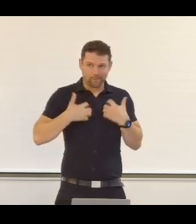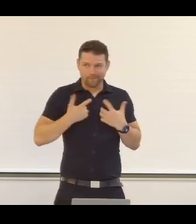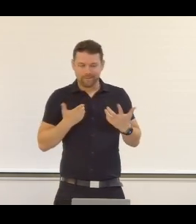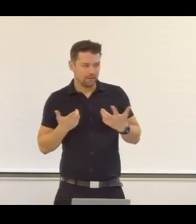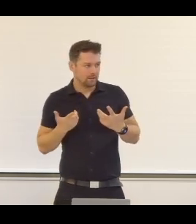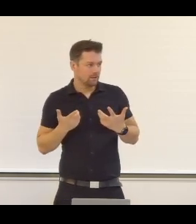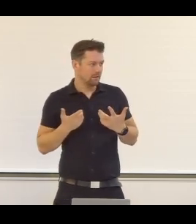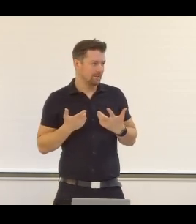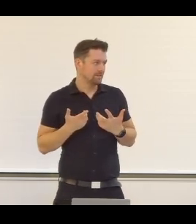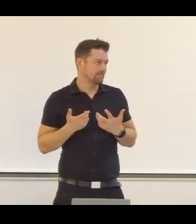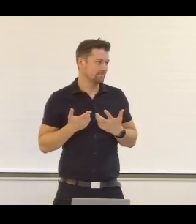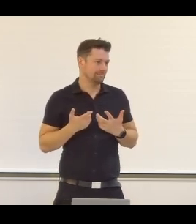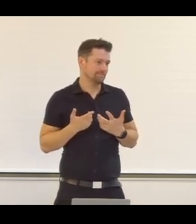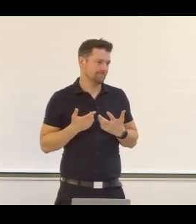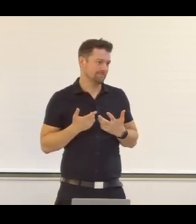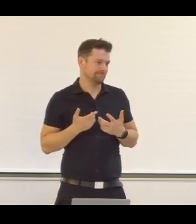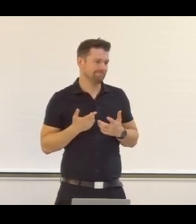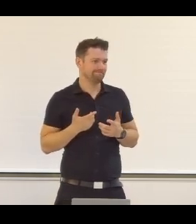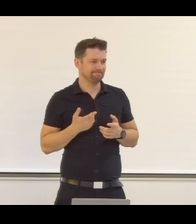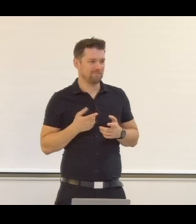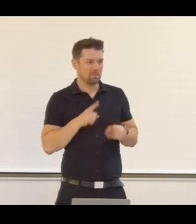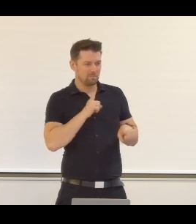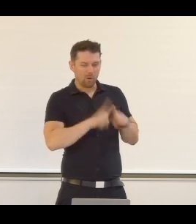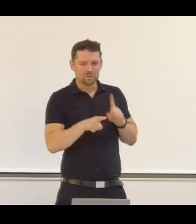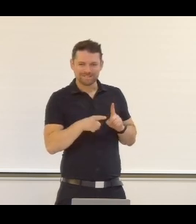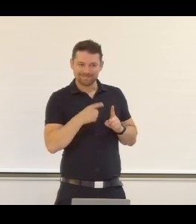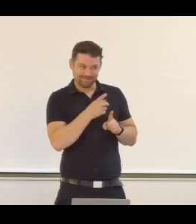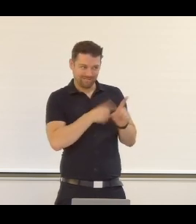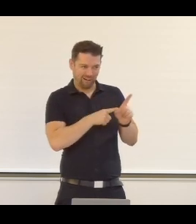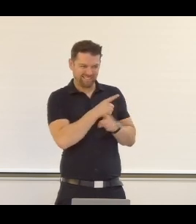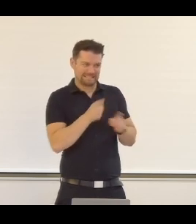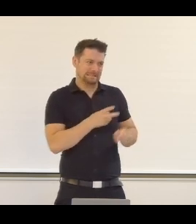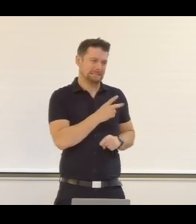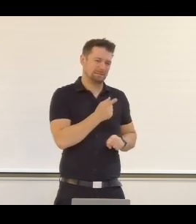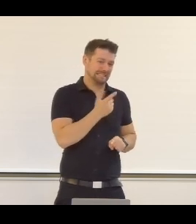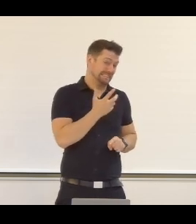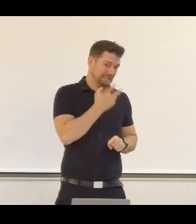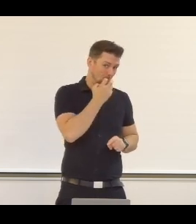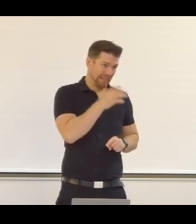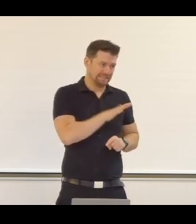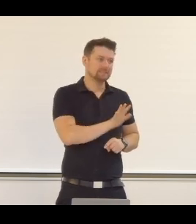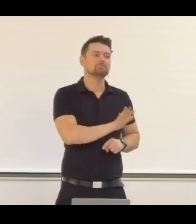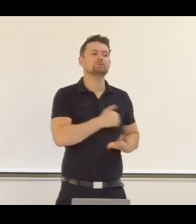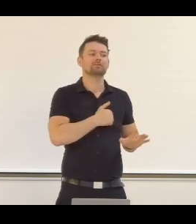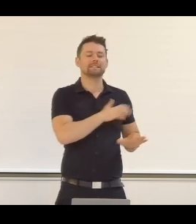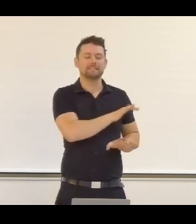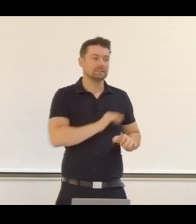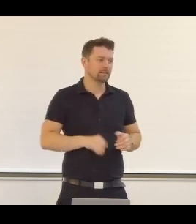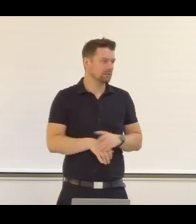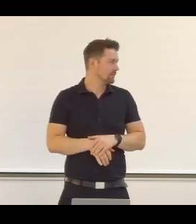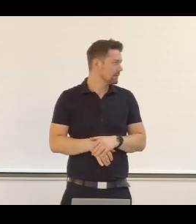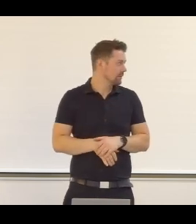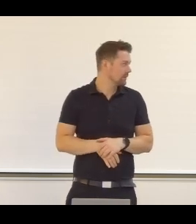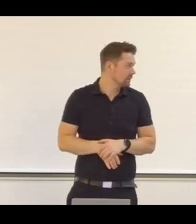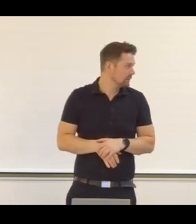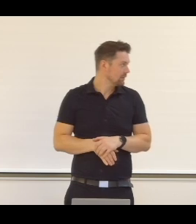Sorry, Bernard, not you. Well, you're